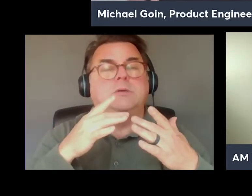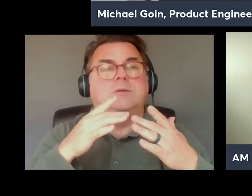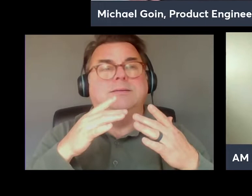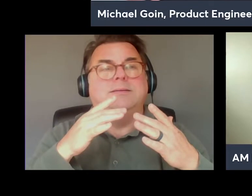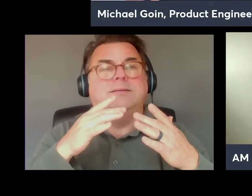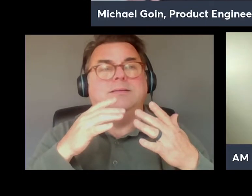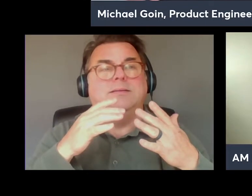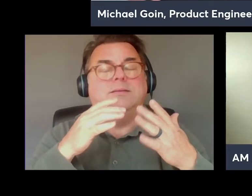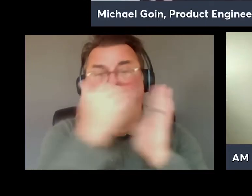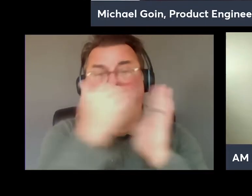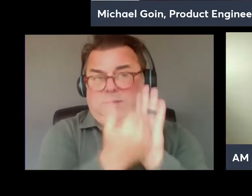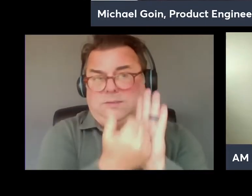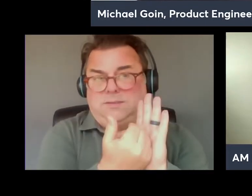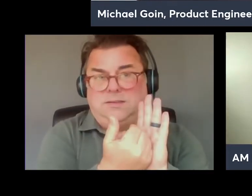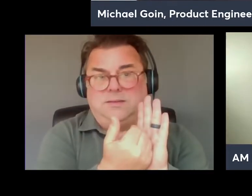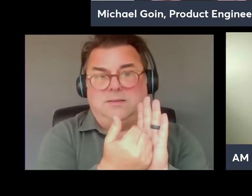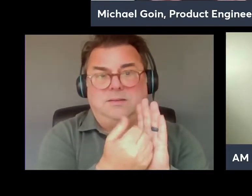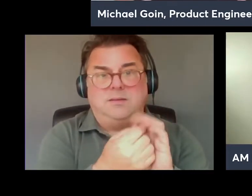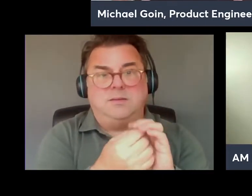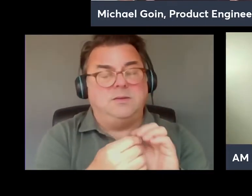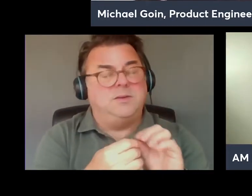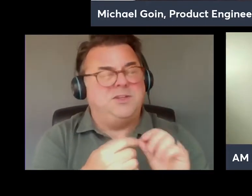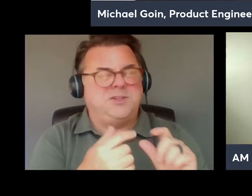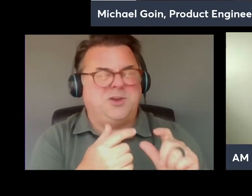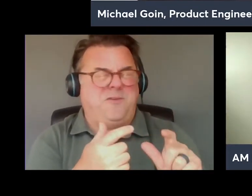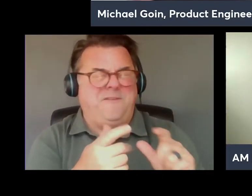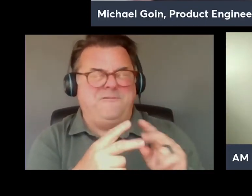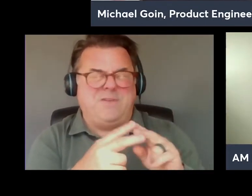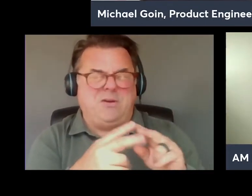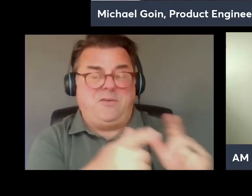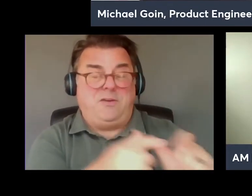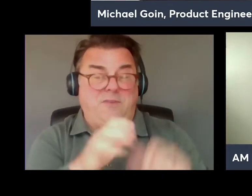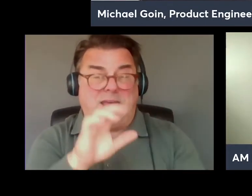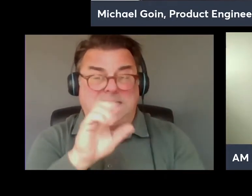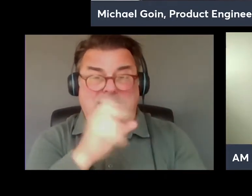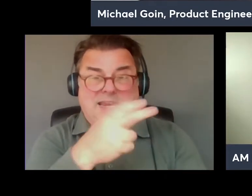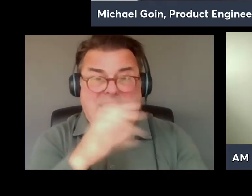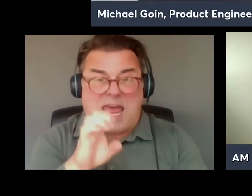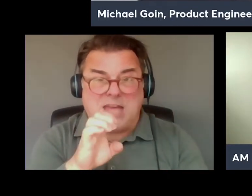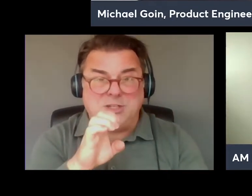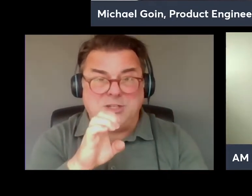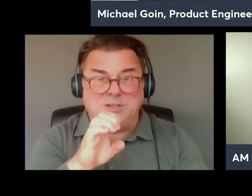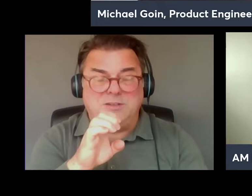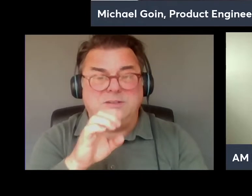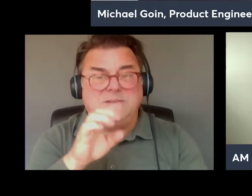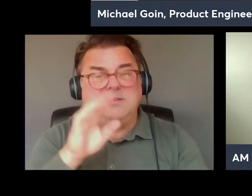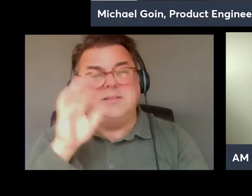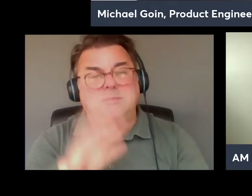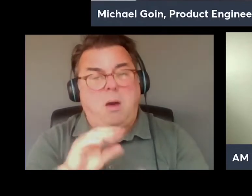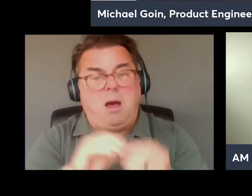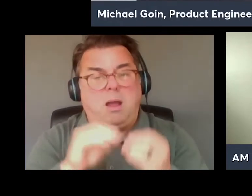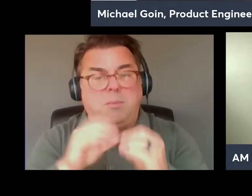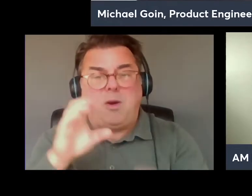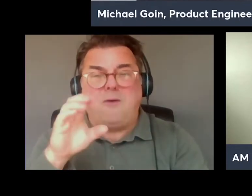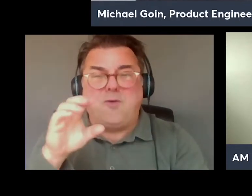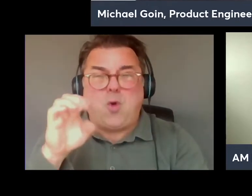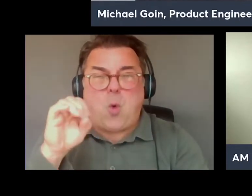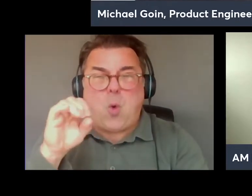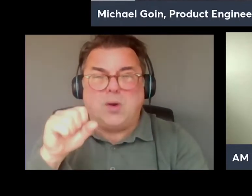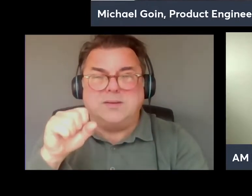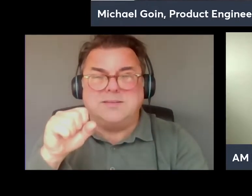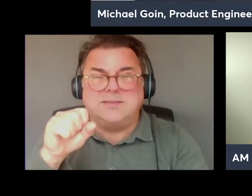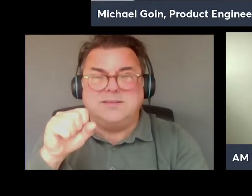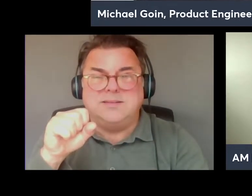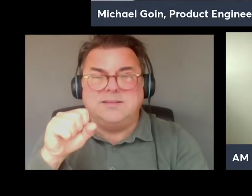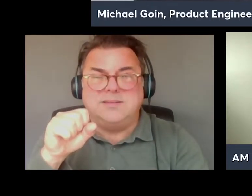really, really fast cache for each core, only having a small number of cores. And you can really start to flex this